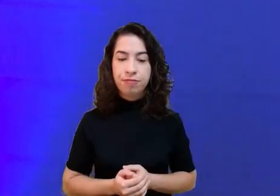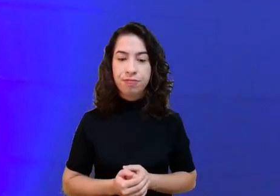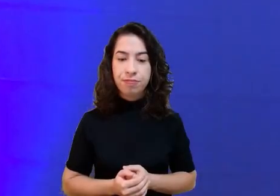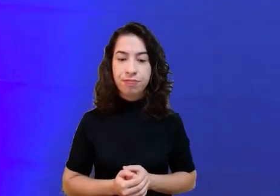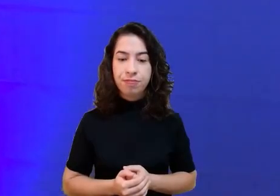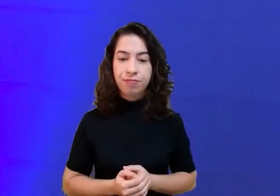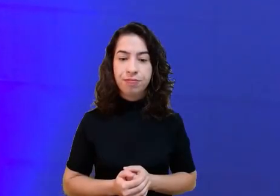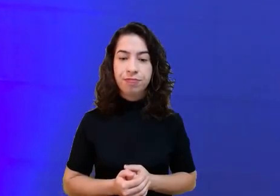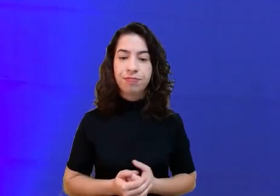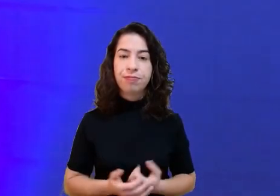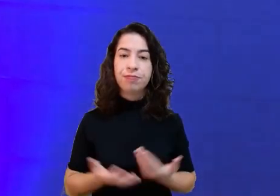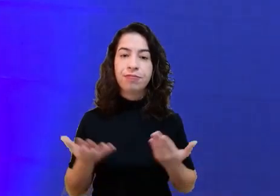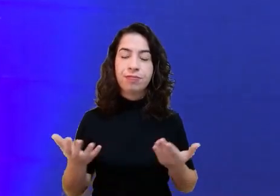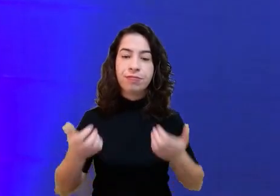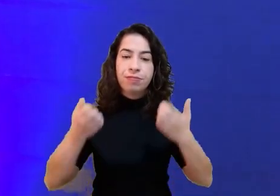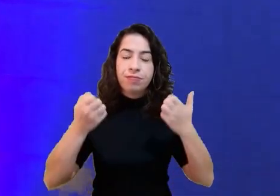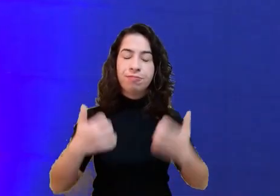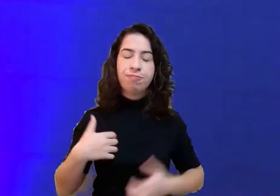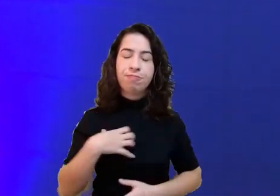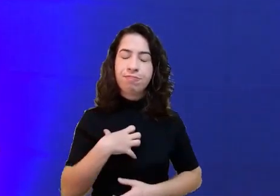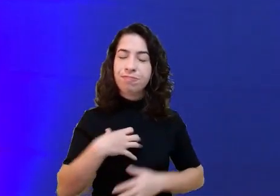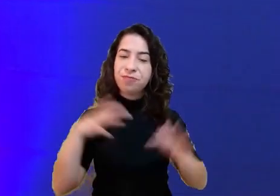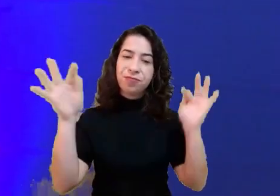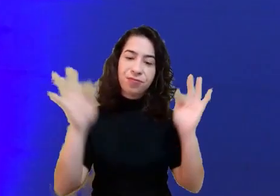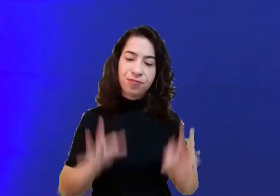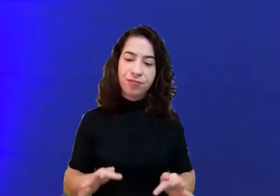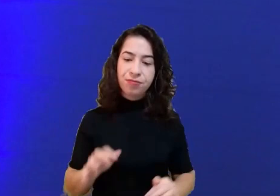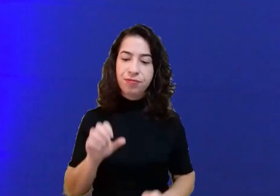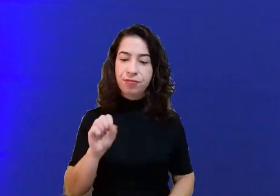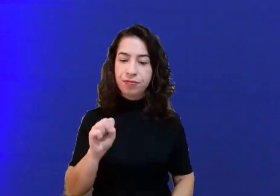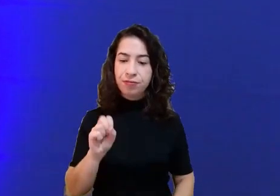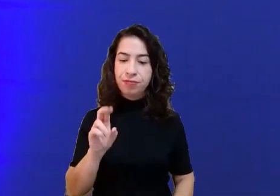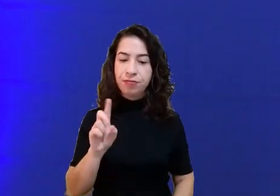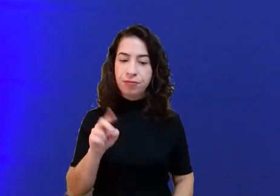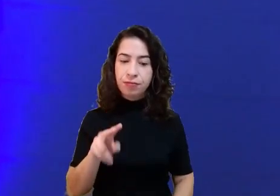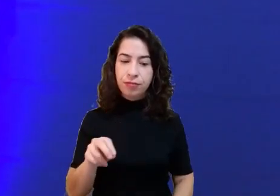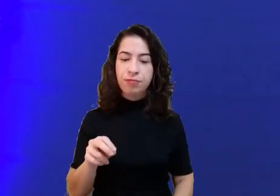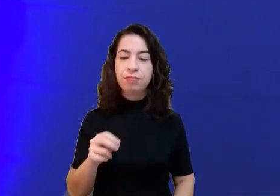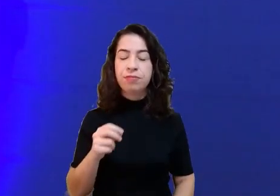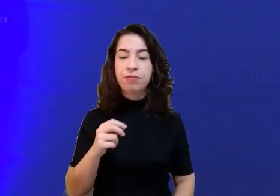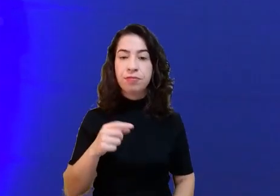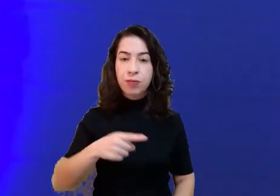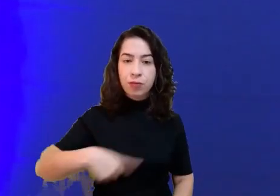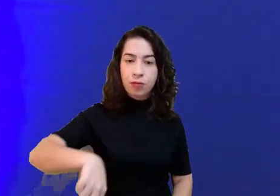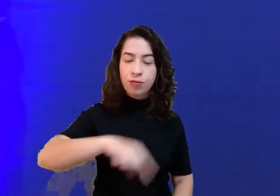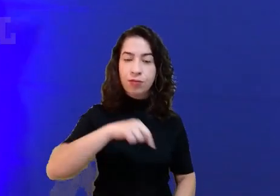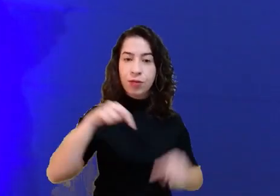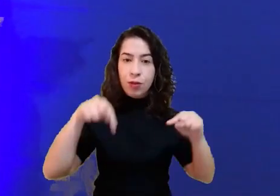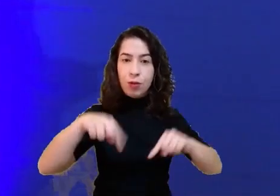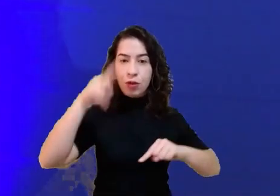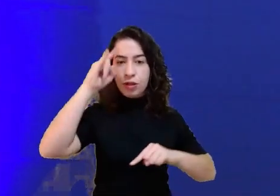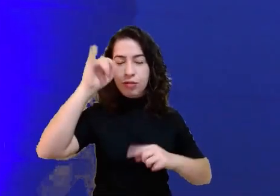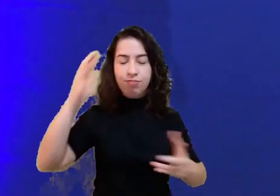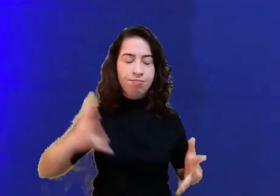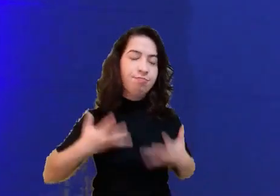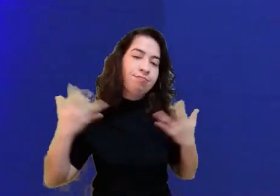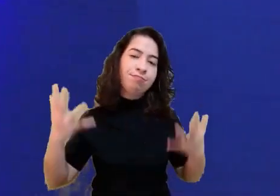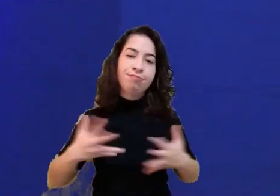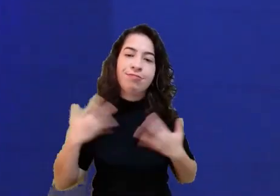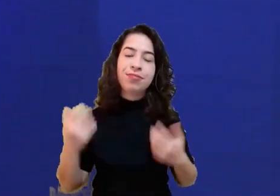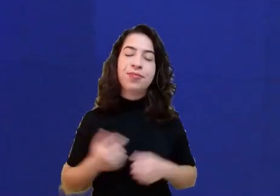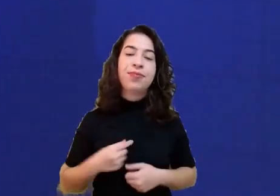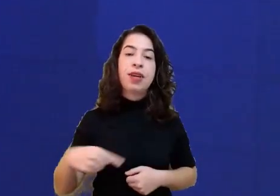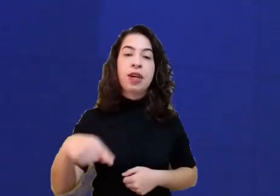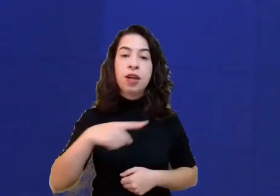I'd like to share with you the happiness is to Suzano and to us this day. We have talked